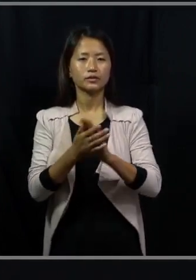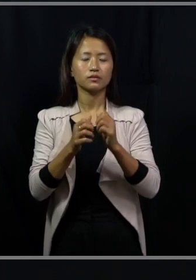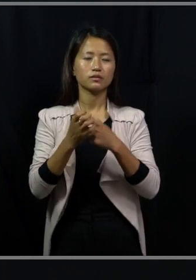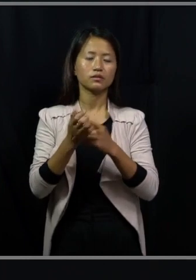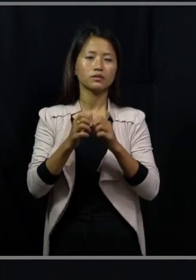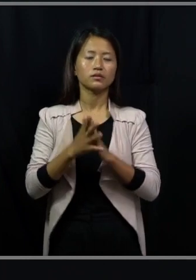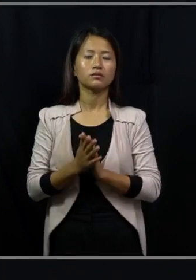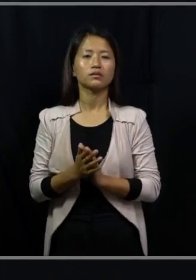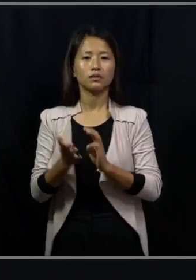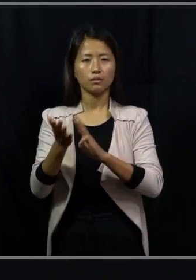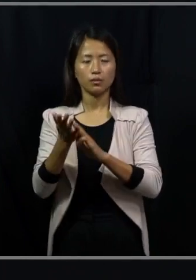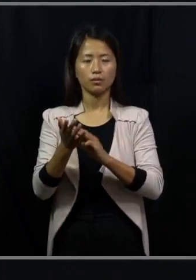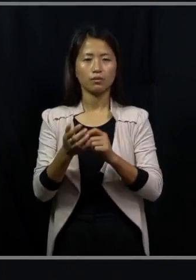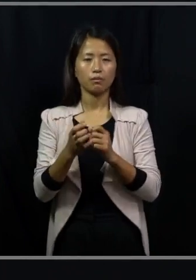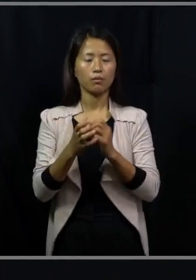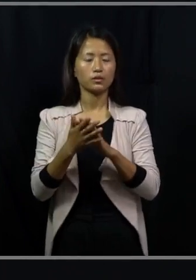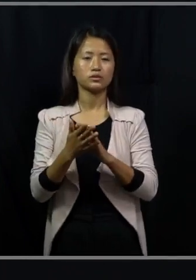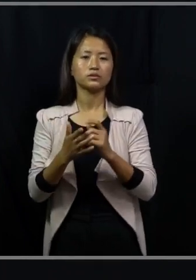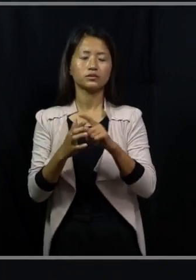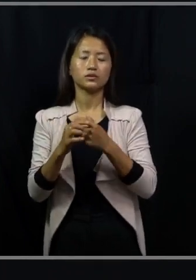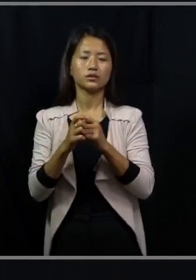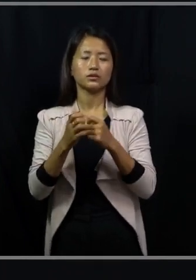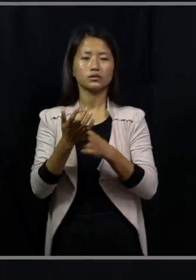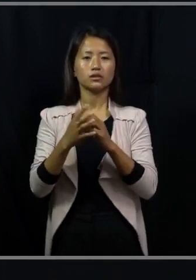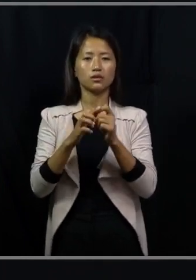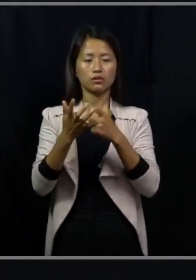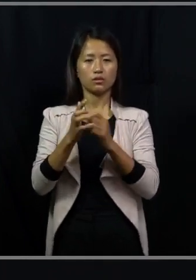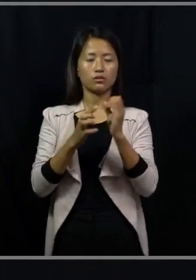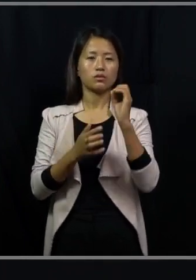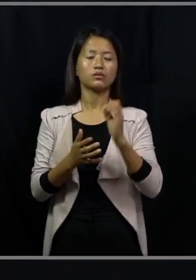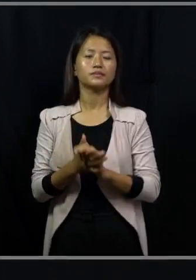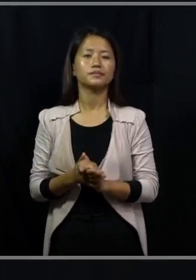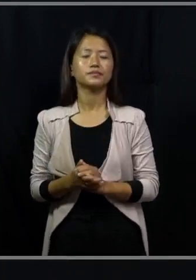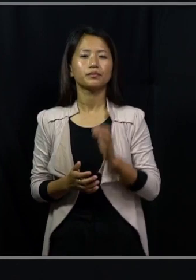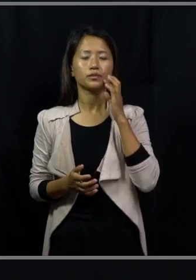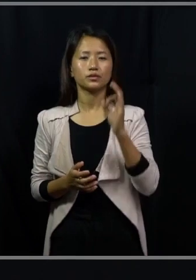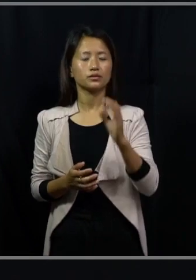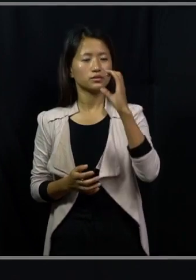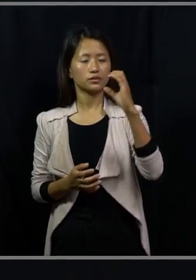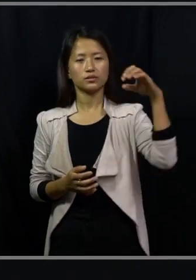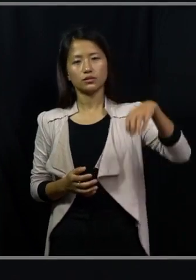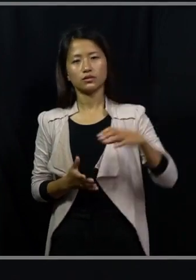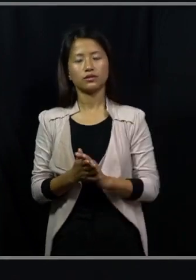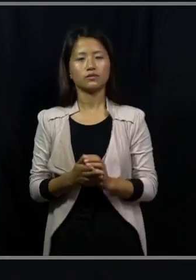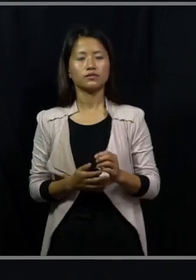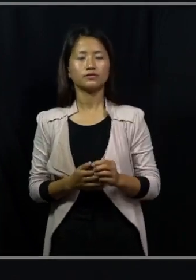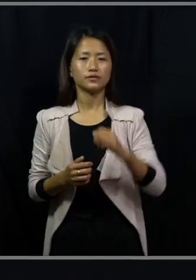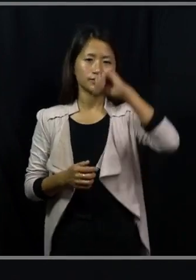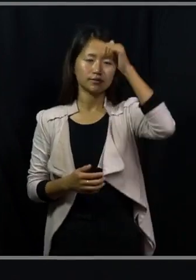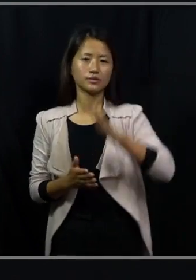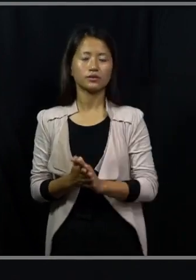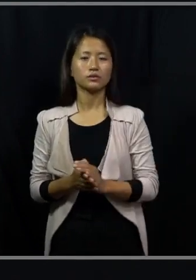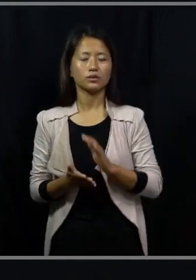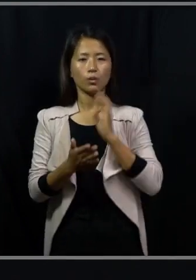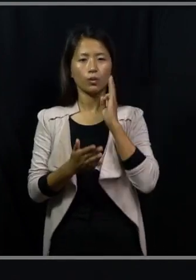Harappa and Mohenjo-daro, they are the two earliest important cities of India, and these two cities were